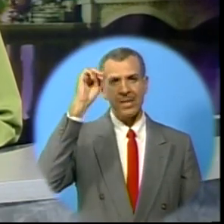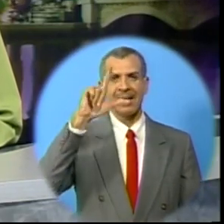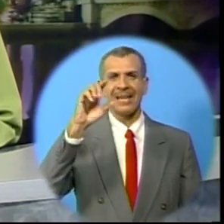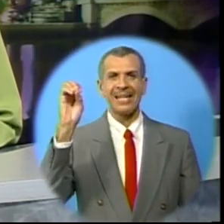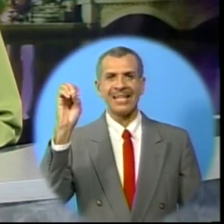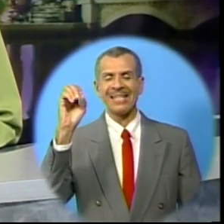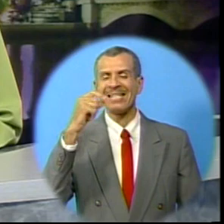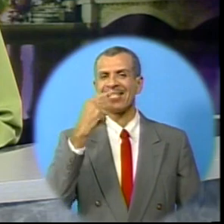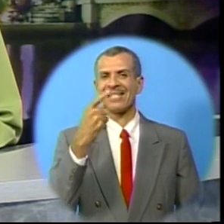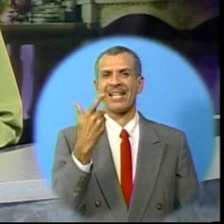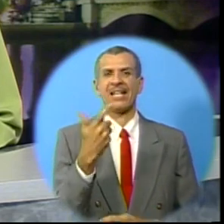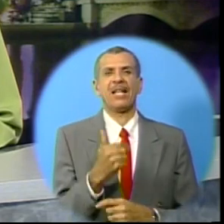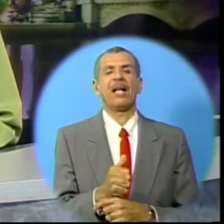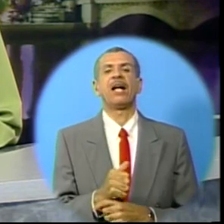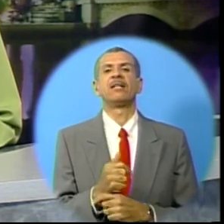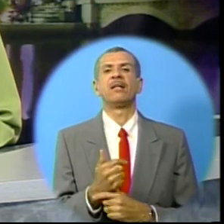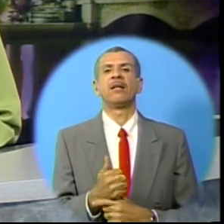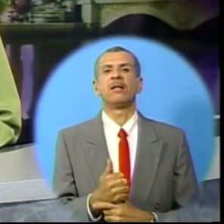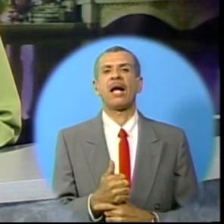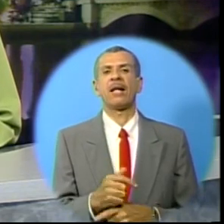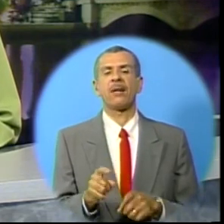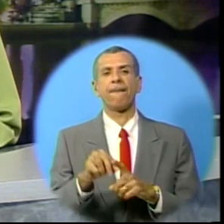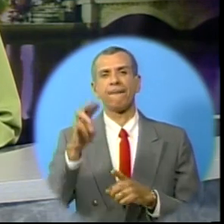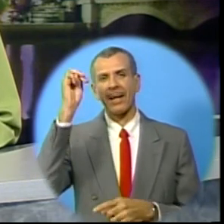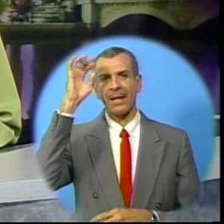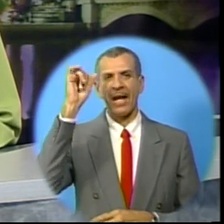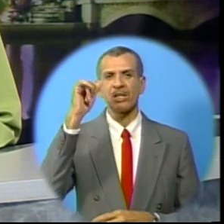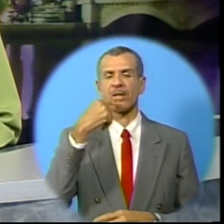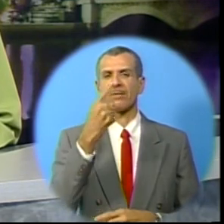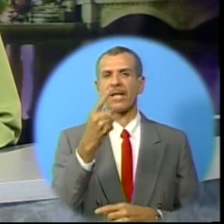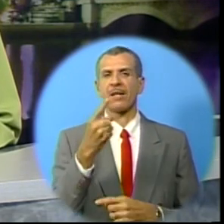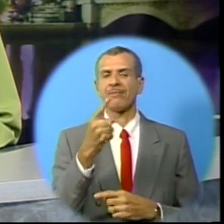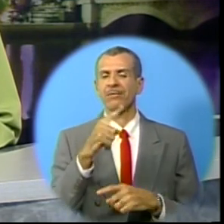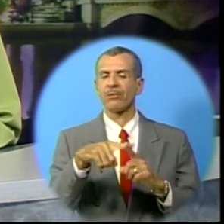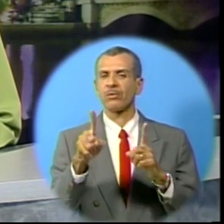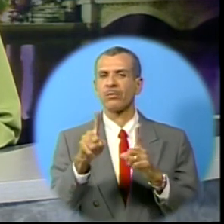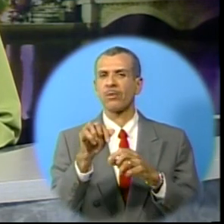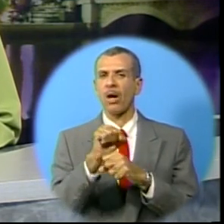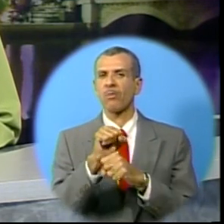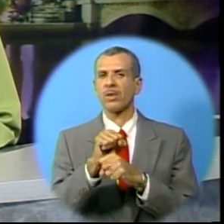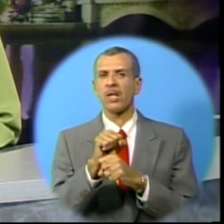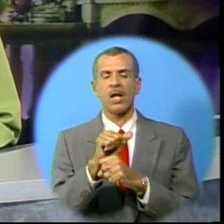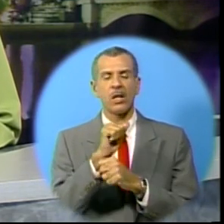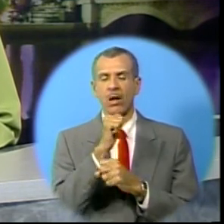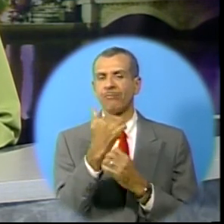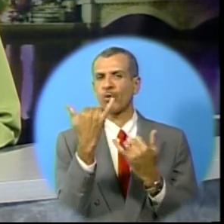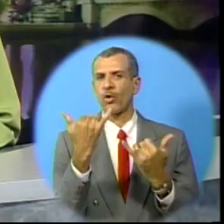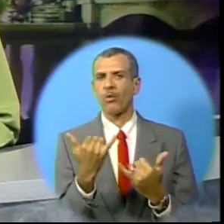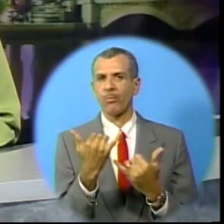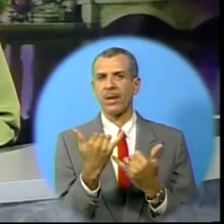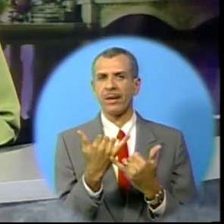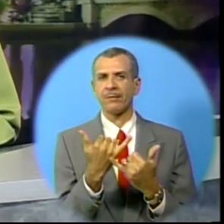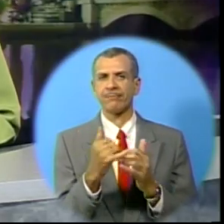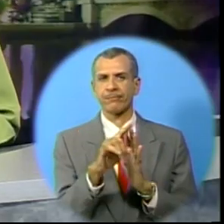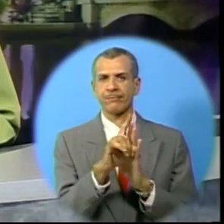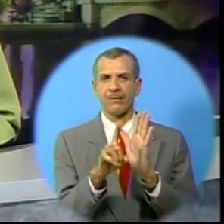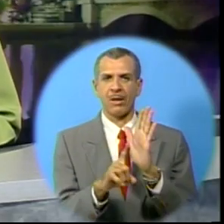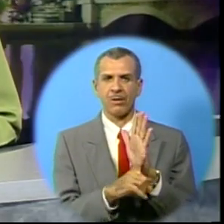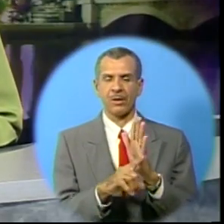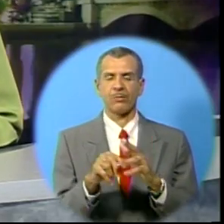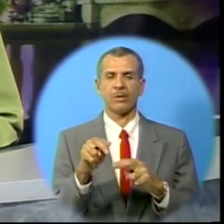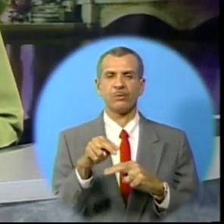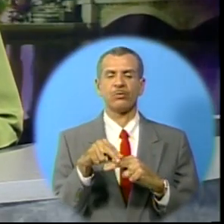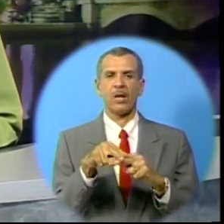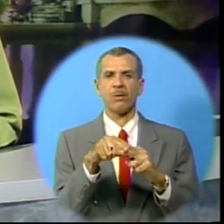Recently, Minister of Transport Michael Lashley said several operators are not complying with the directive given by the Transport Authority.